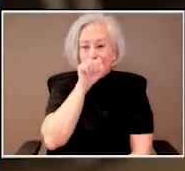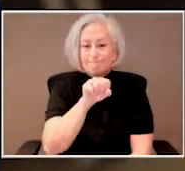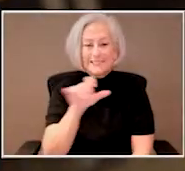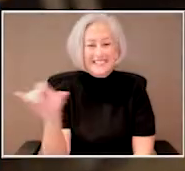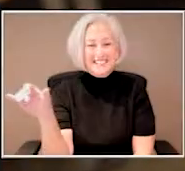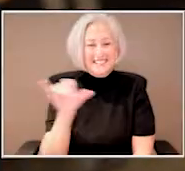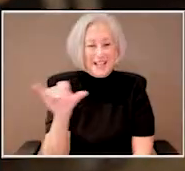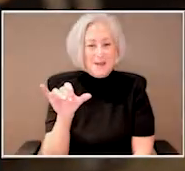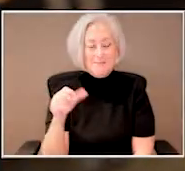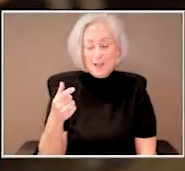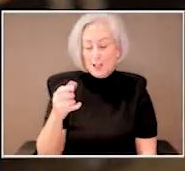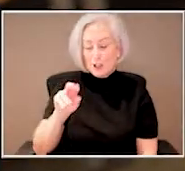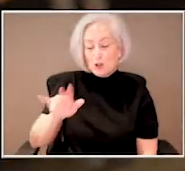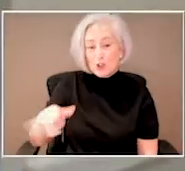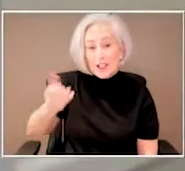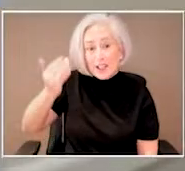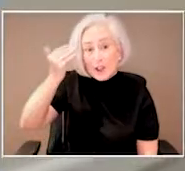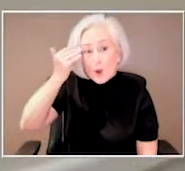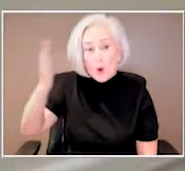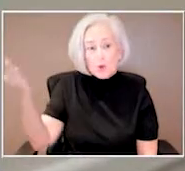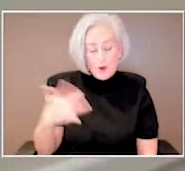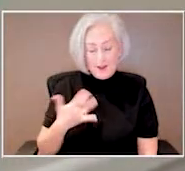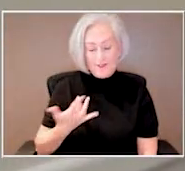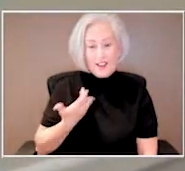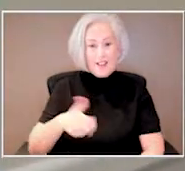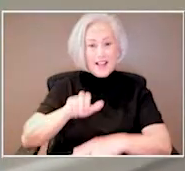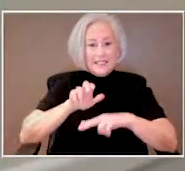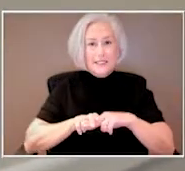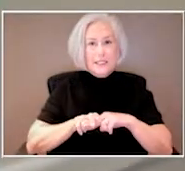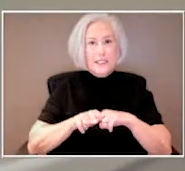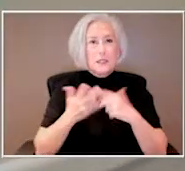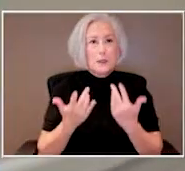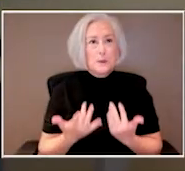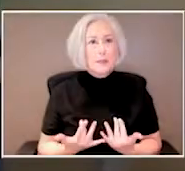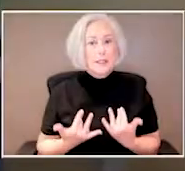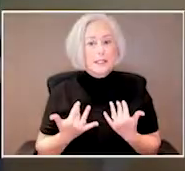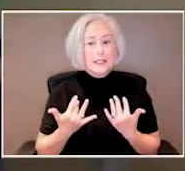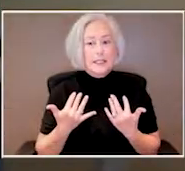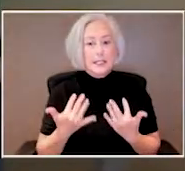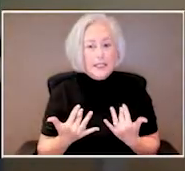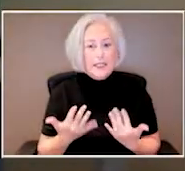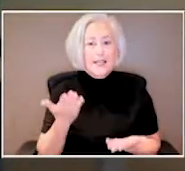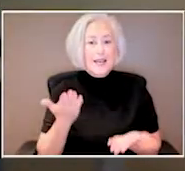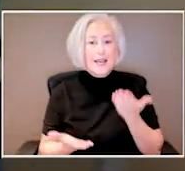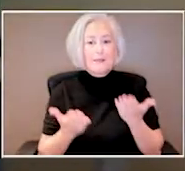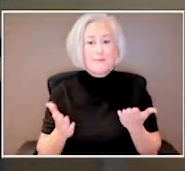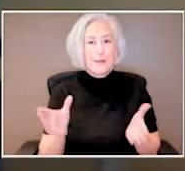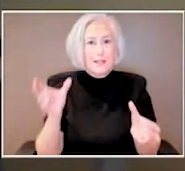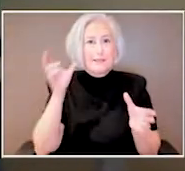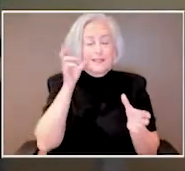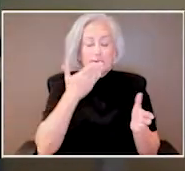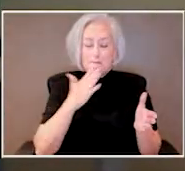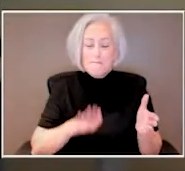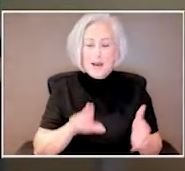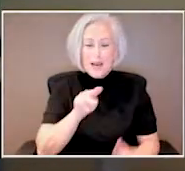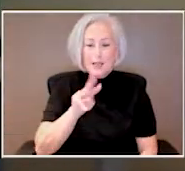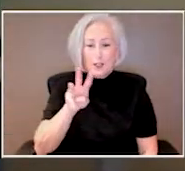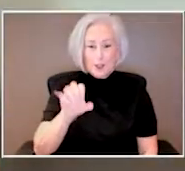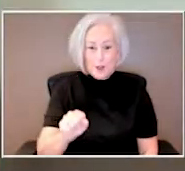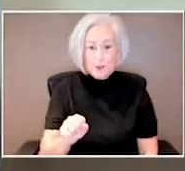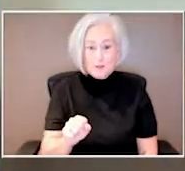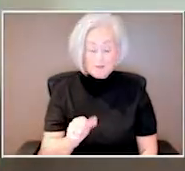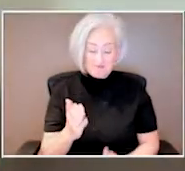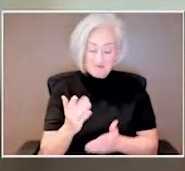to sit in the chairs and wait and possibly get tough news. There were some days early on that were very bleak,